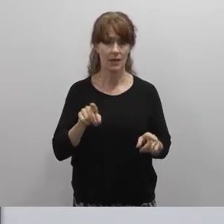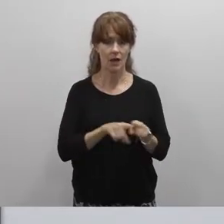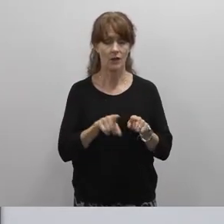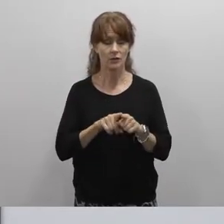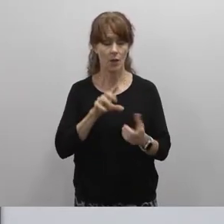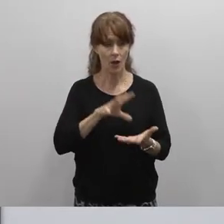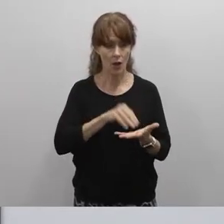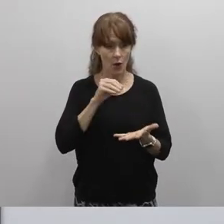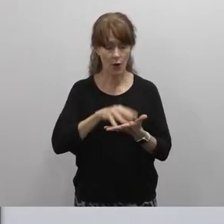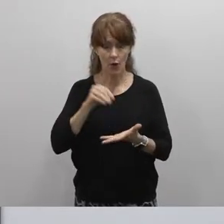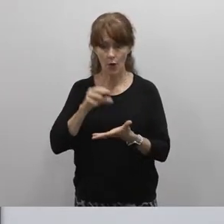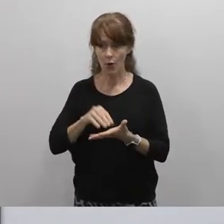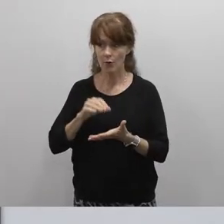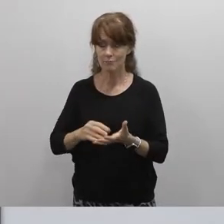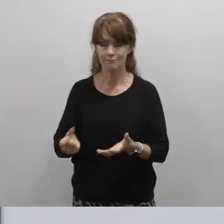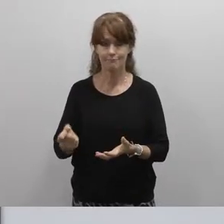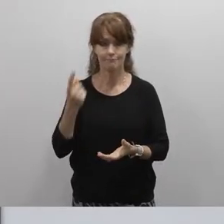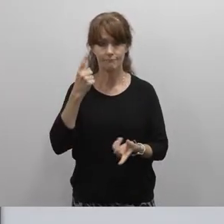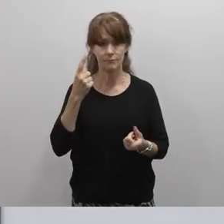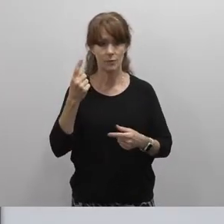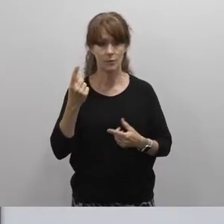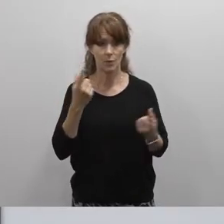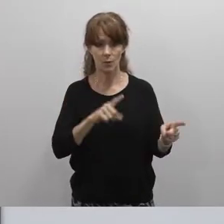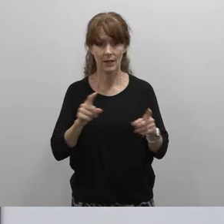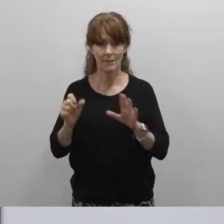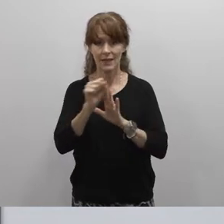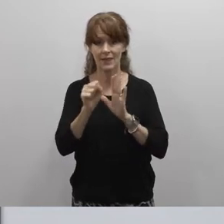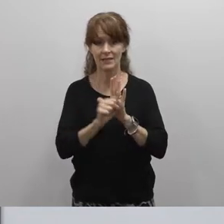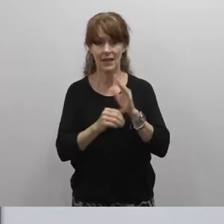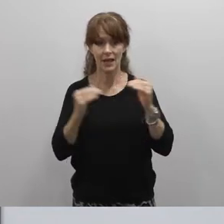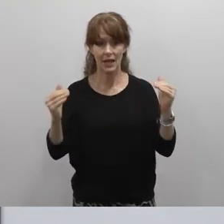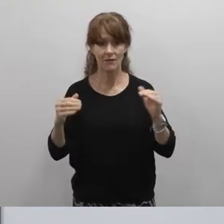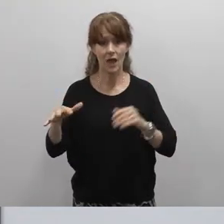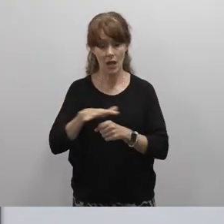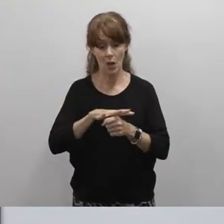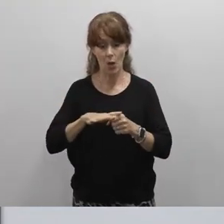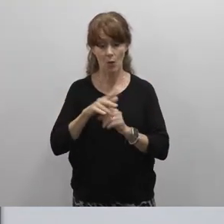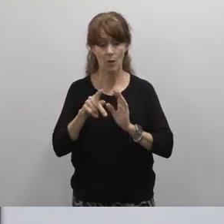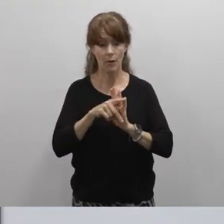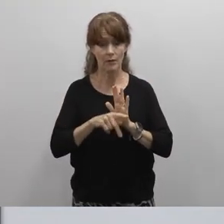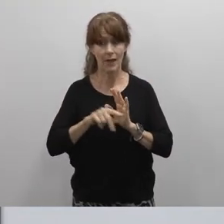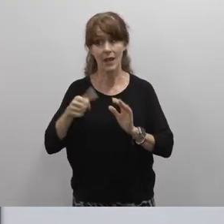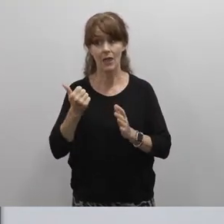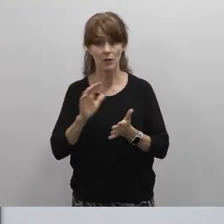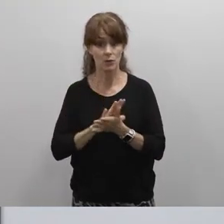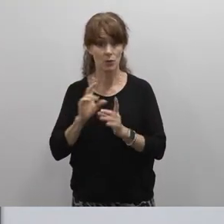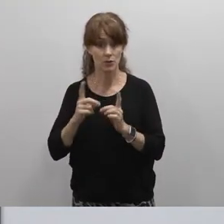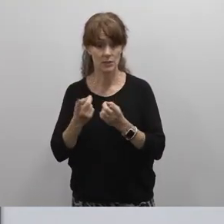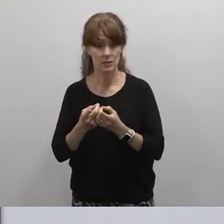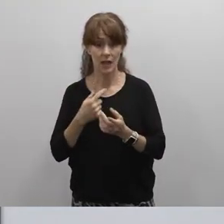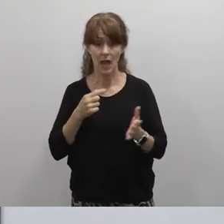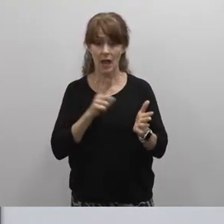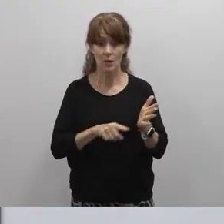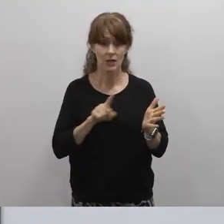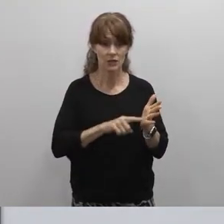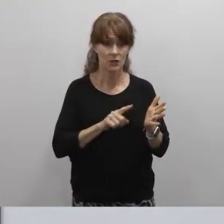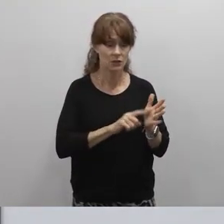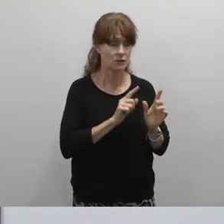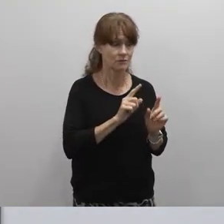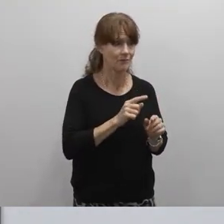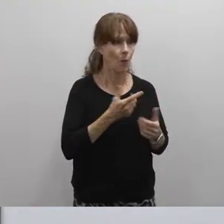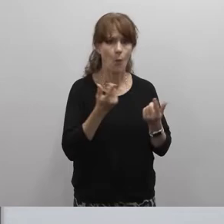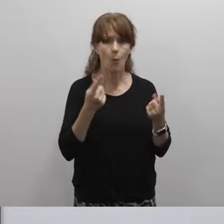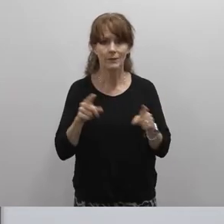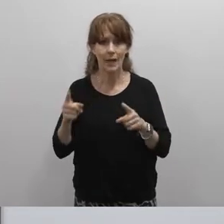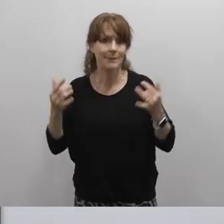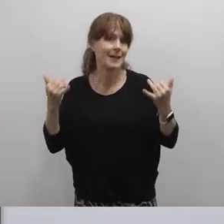learning opportunity to really understand what's going on the state level, local policies, and other school districts. So I did a lot of research on what's out there